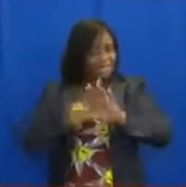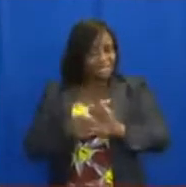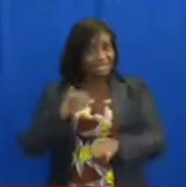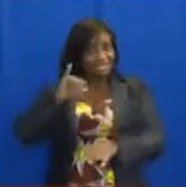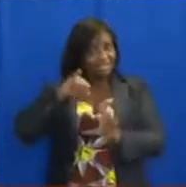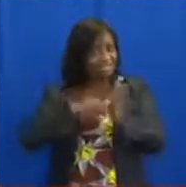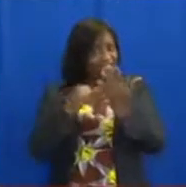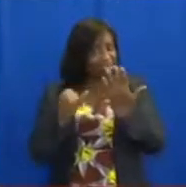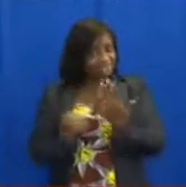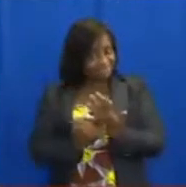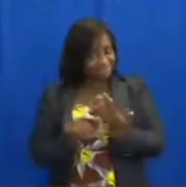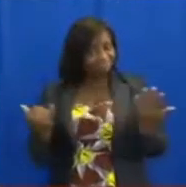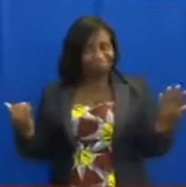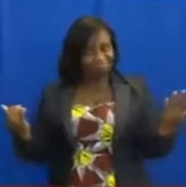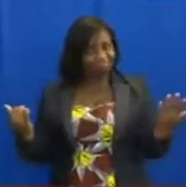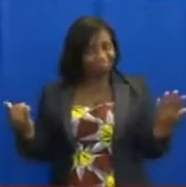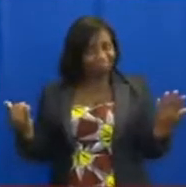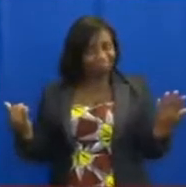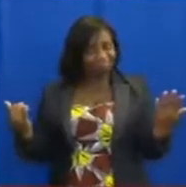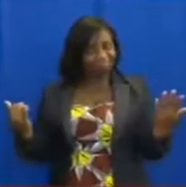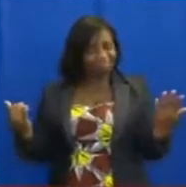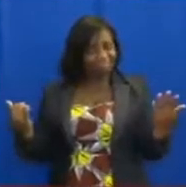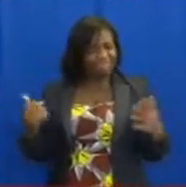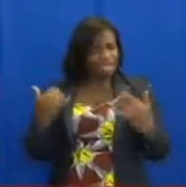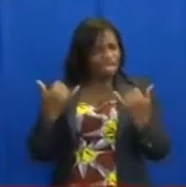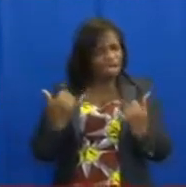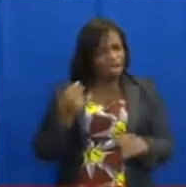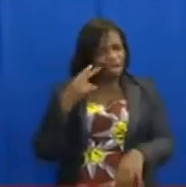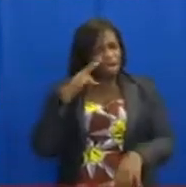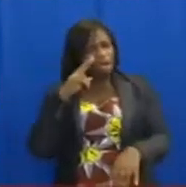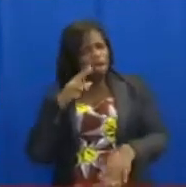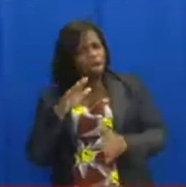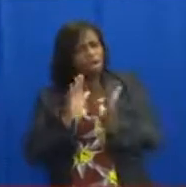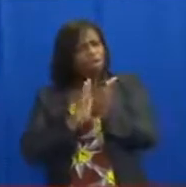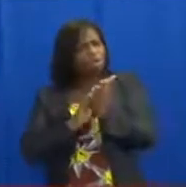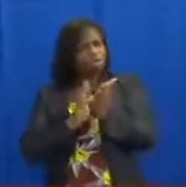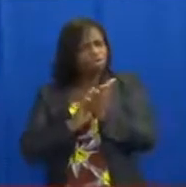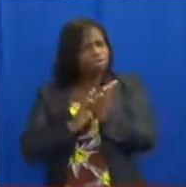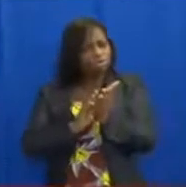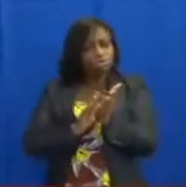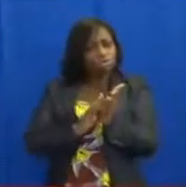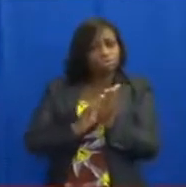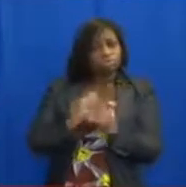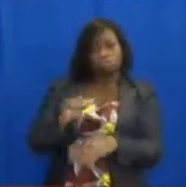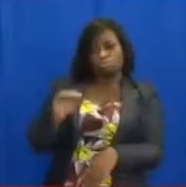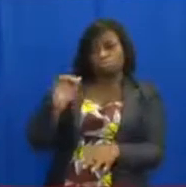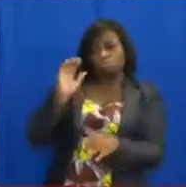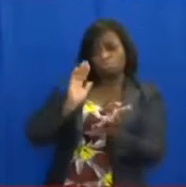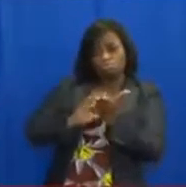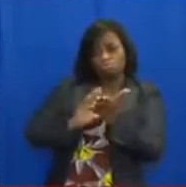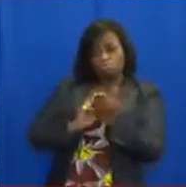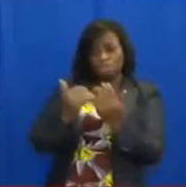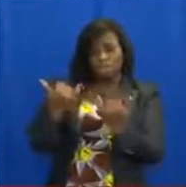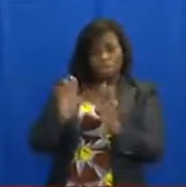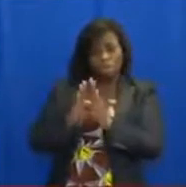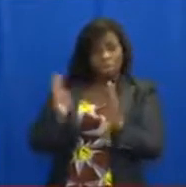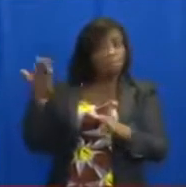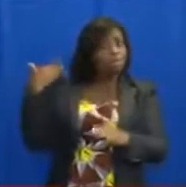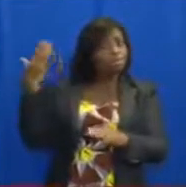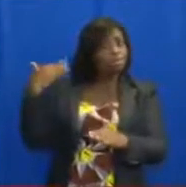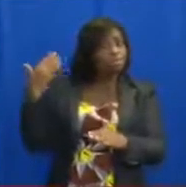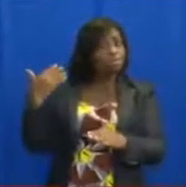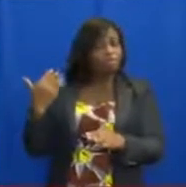this month of January. The lessons drawn from the reopening of some sections of our educational